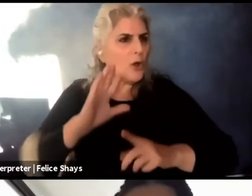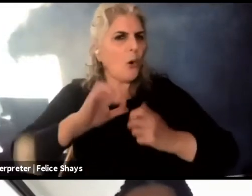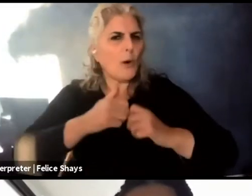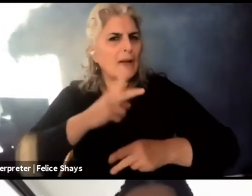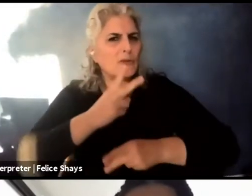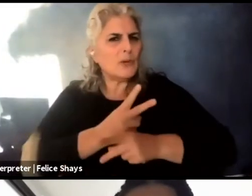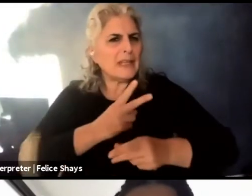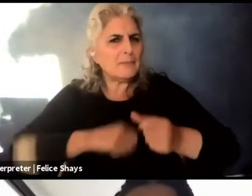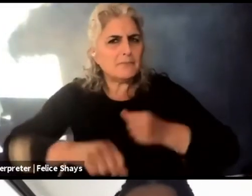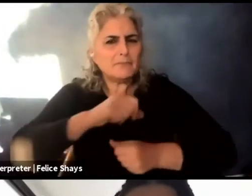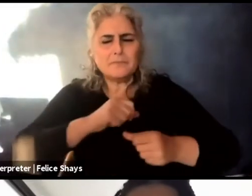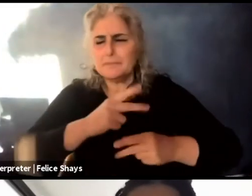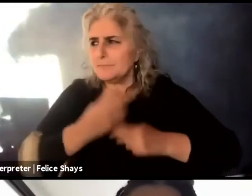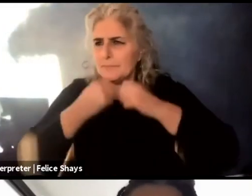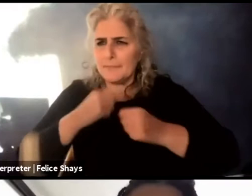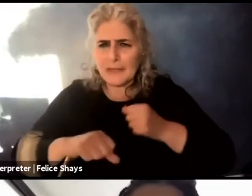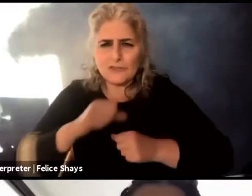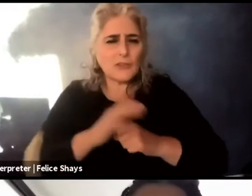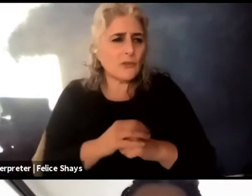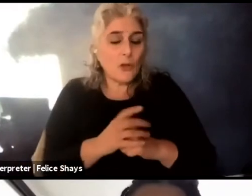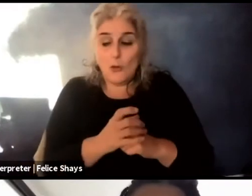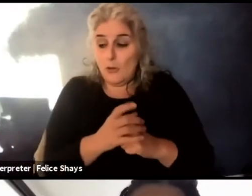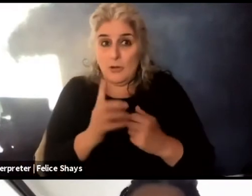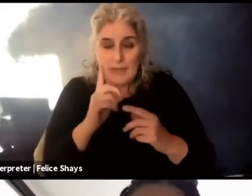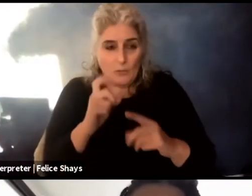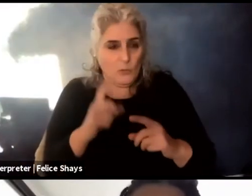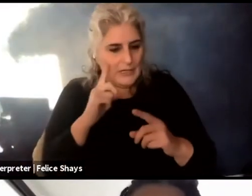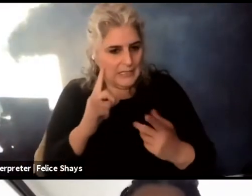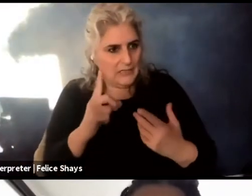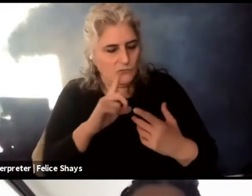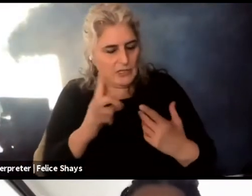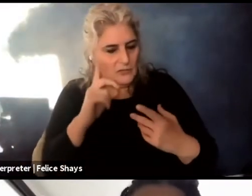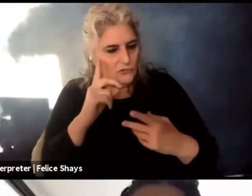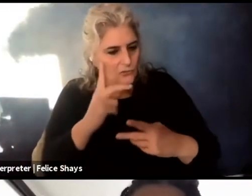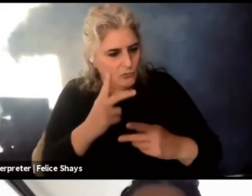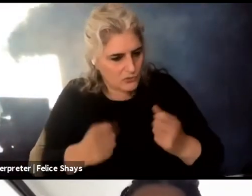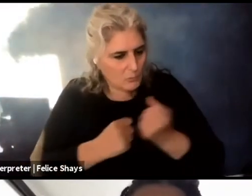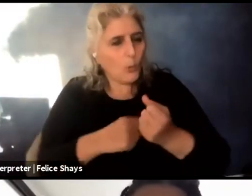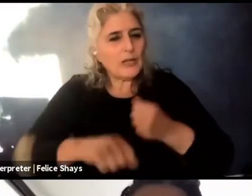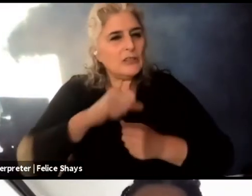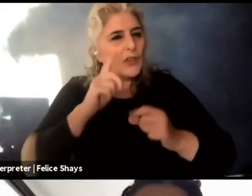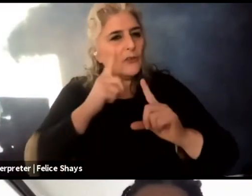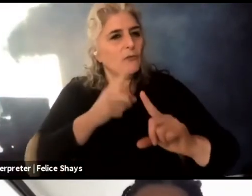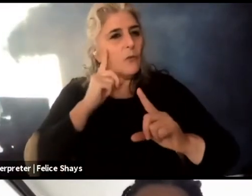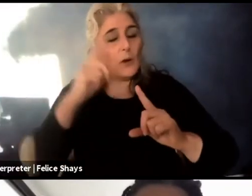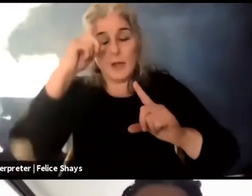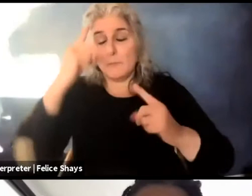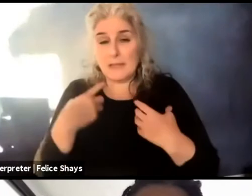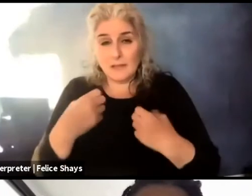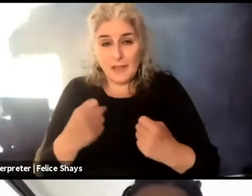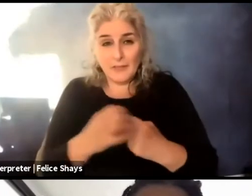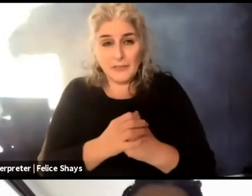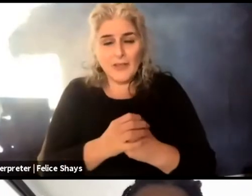care that we need so much to have mental wellness for each other. Those spaces were being taken